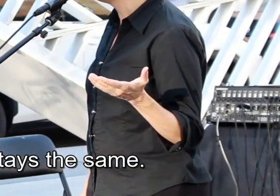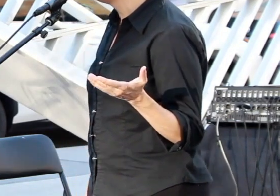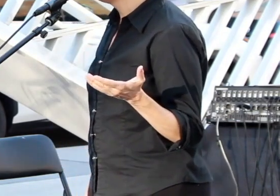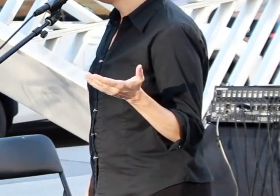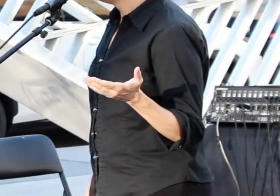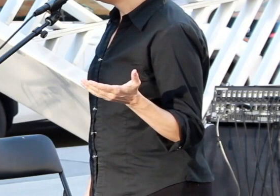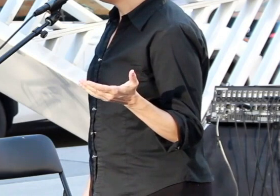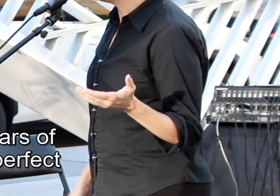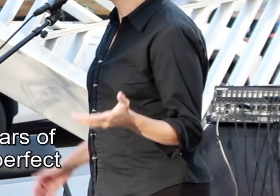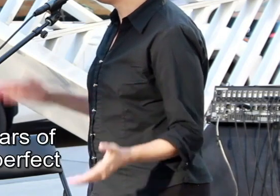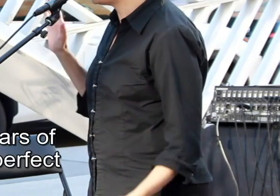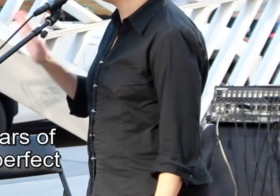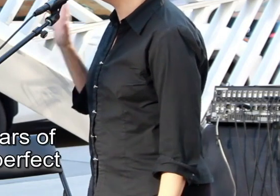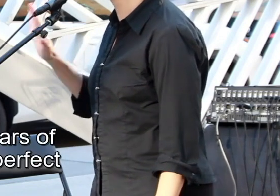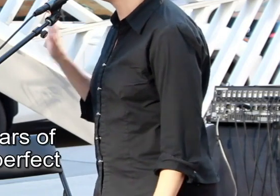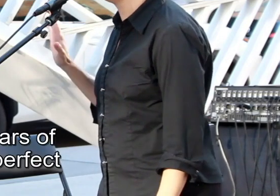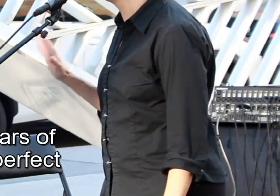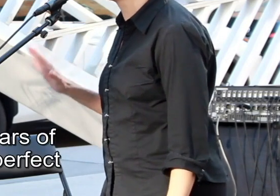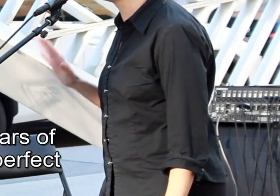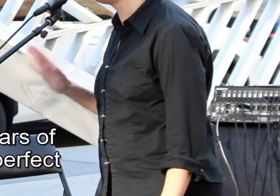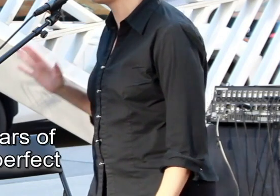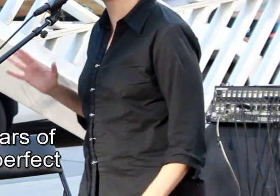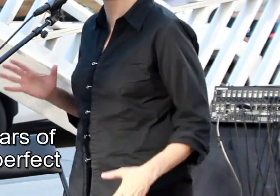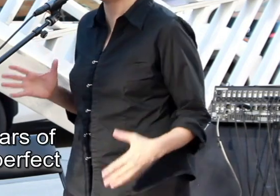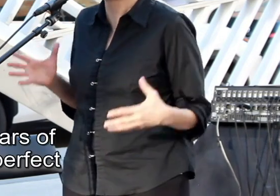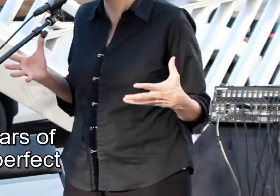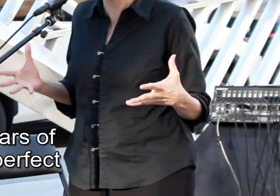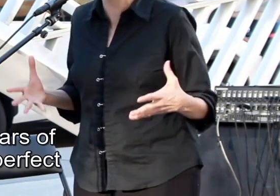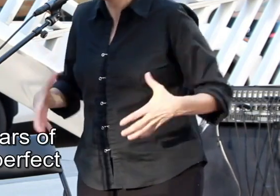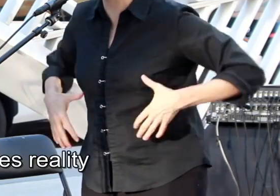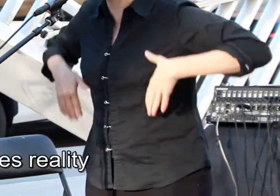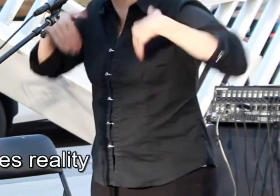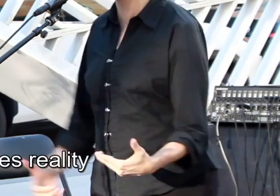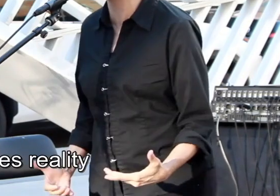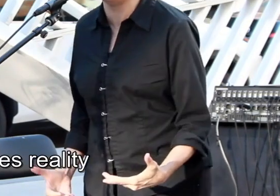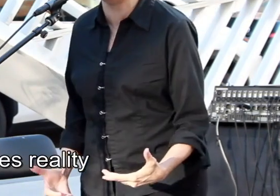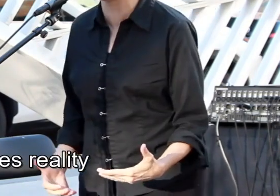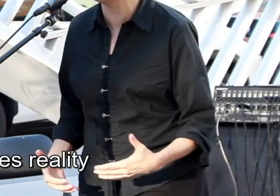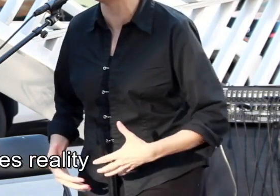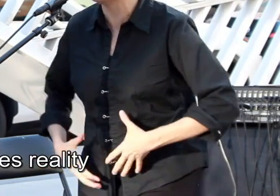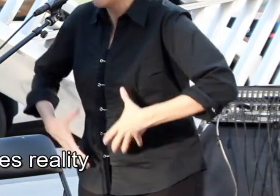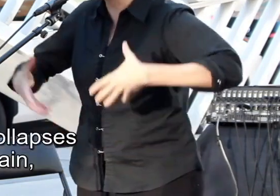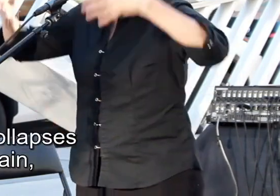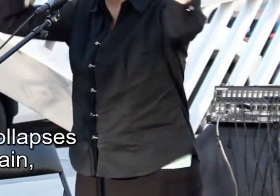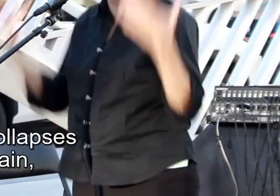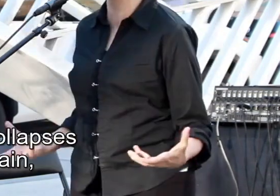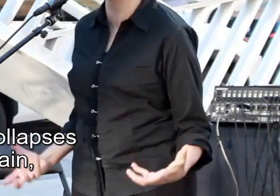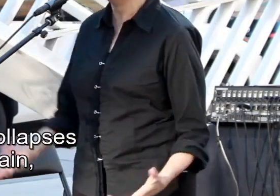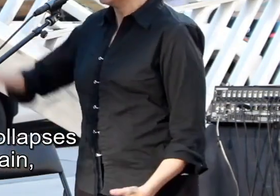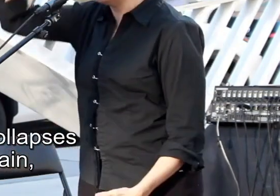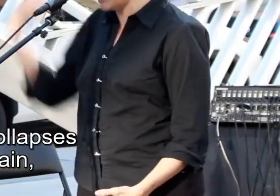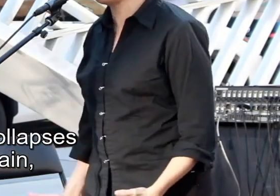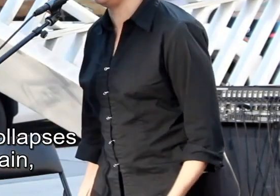same. Because 500 years of practice makes perfect, and repetition creates reality, and what is